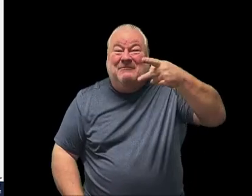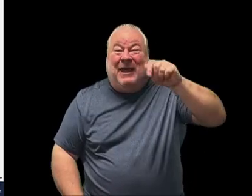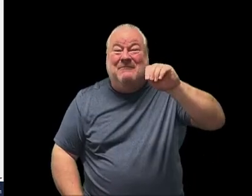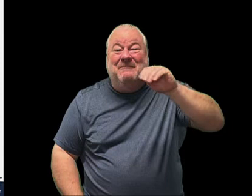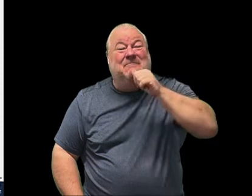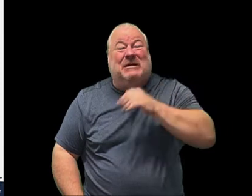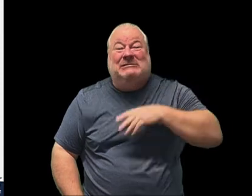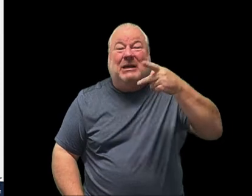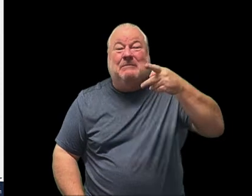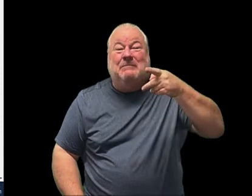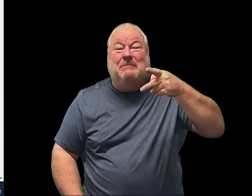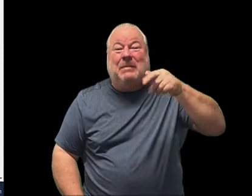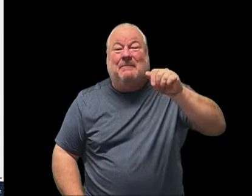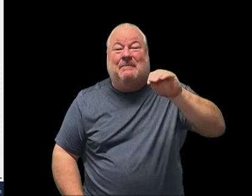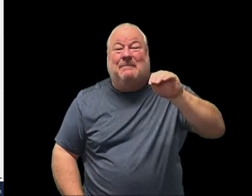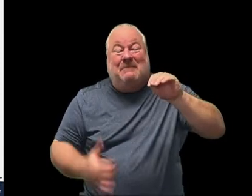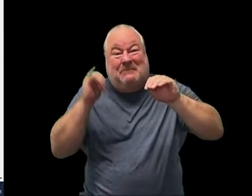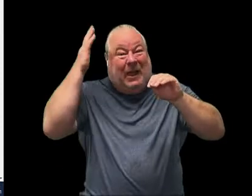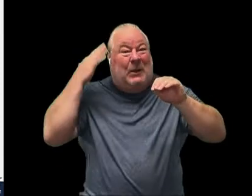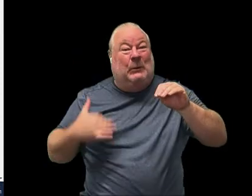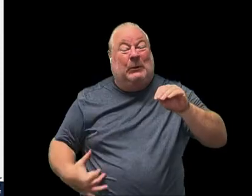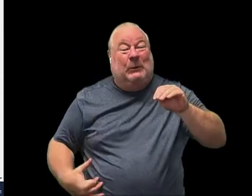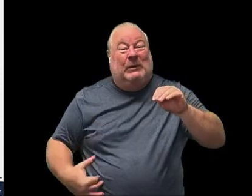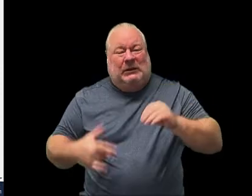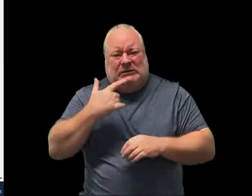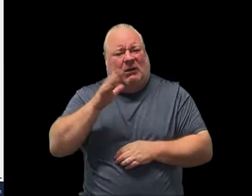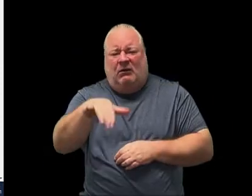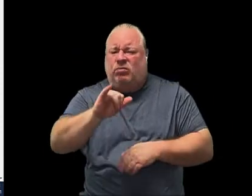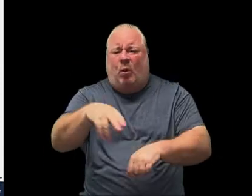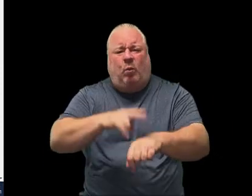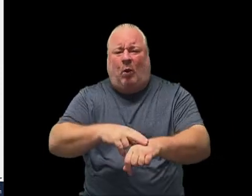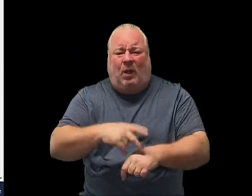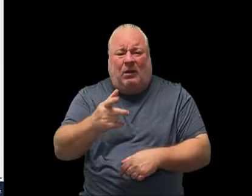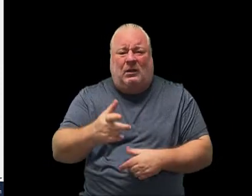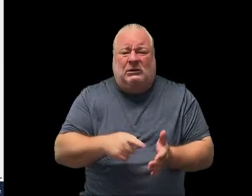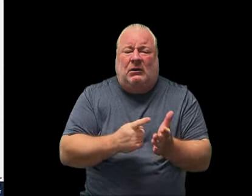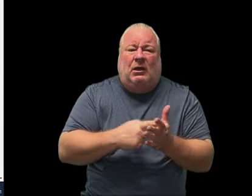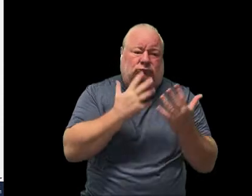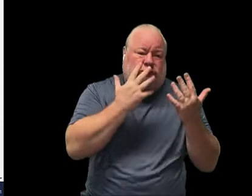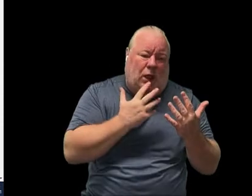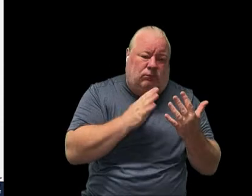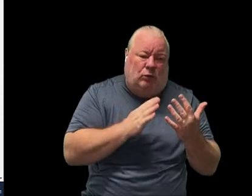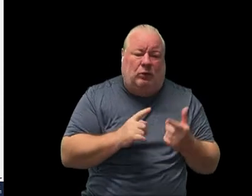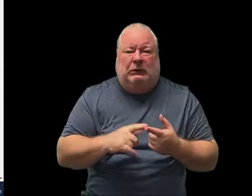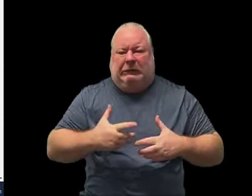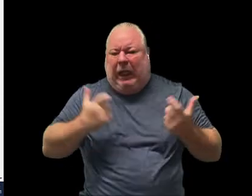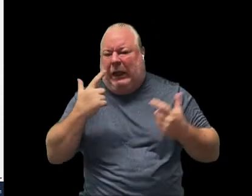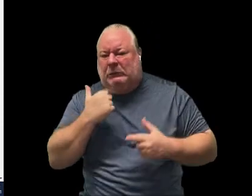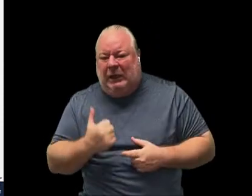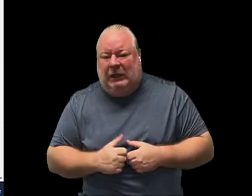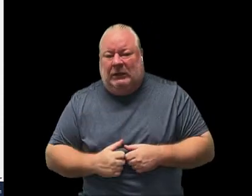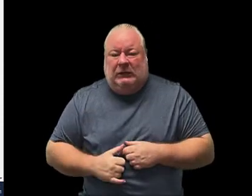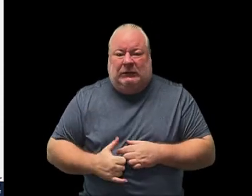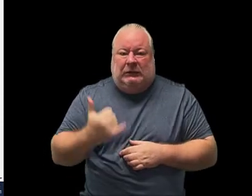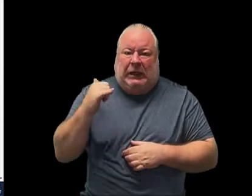feel. You are going to feel angry sometimes. You are going to feel calm sometimes. You are going to